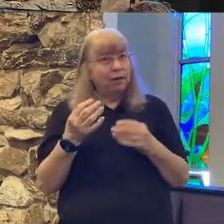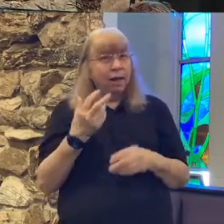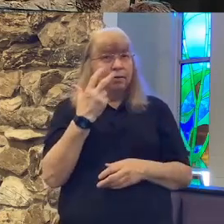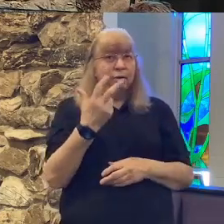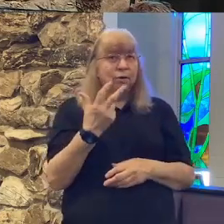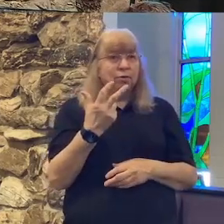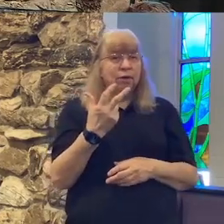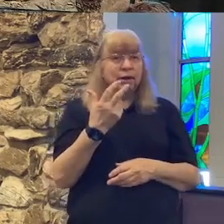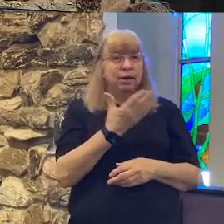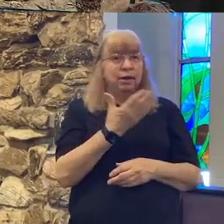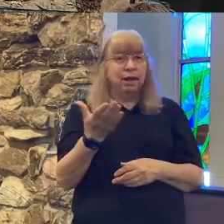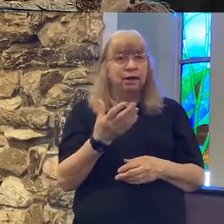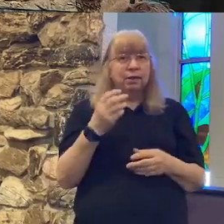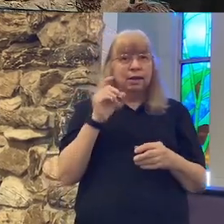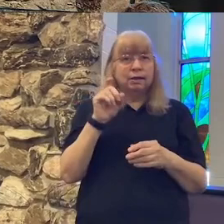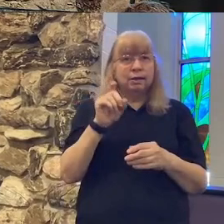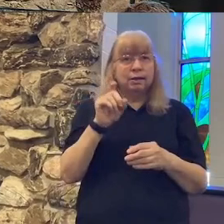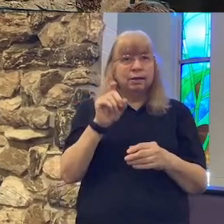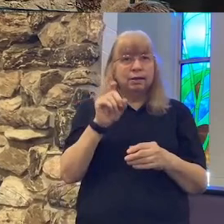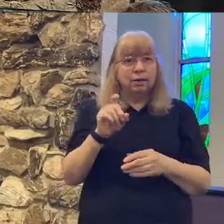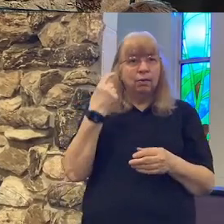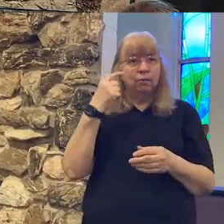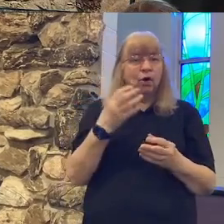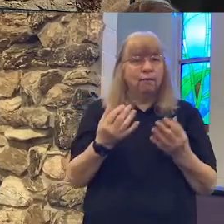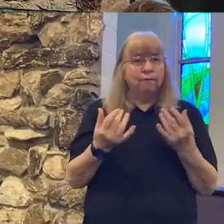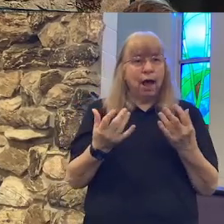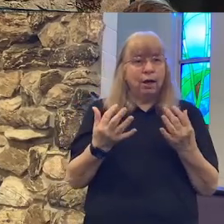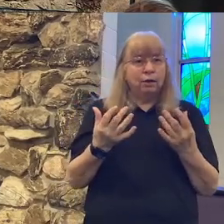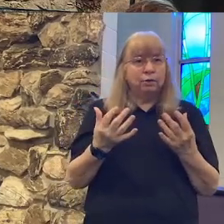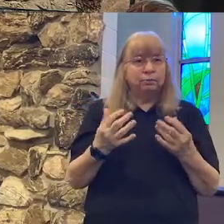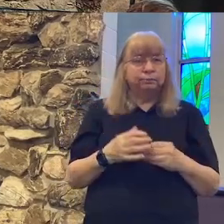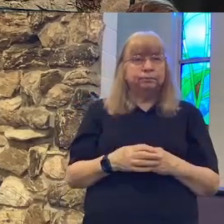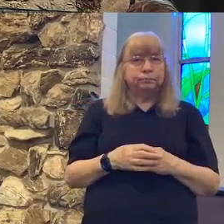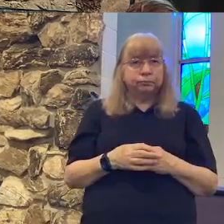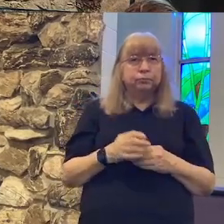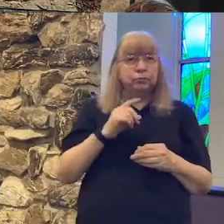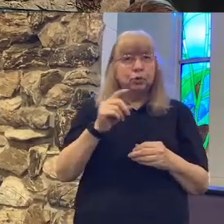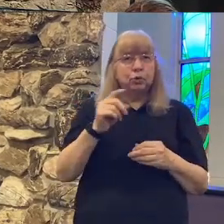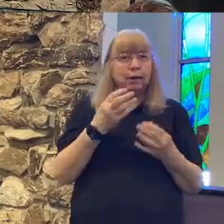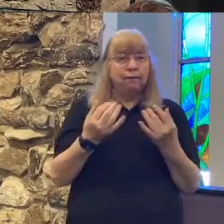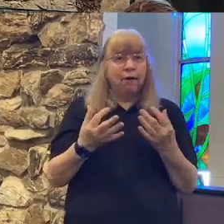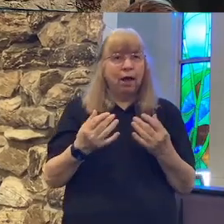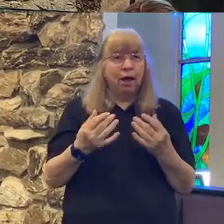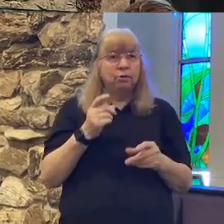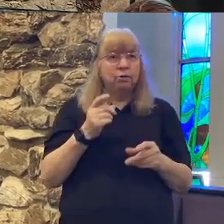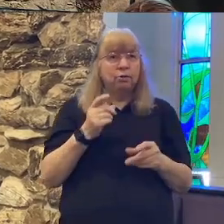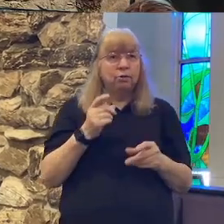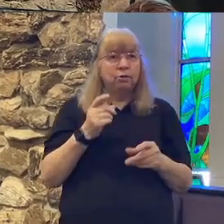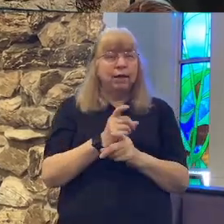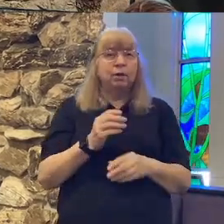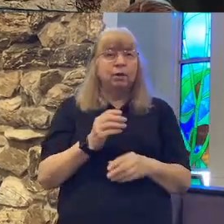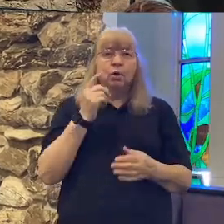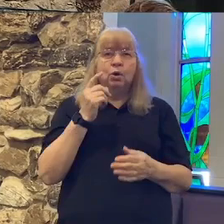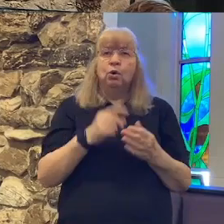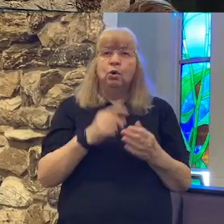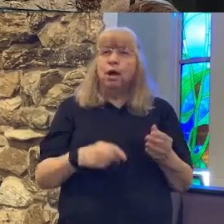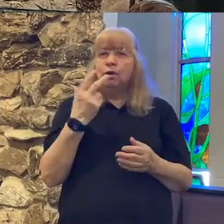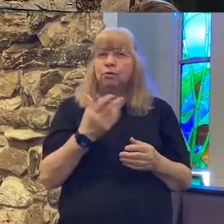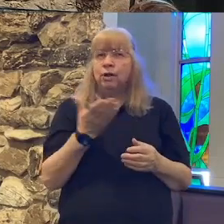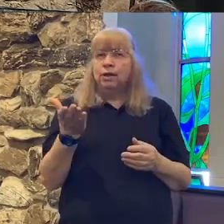a necessity for a fire to be a fire, right? What are the three things that we